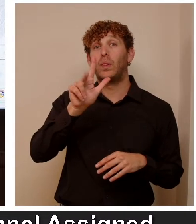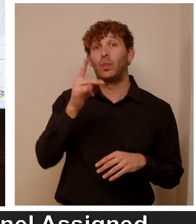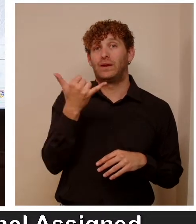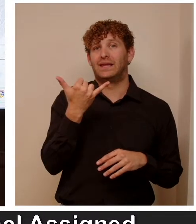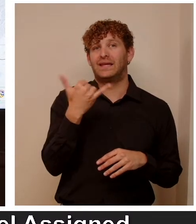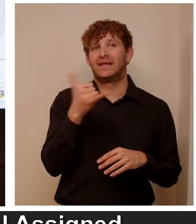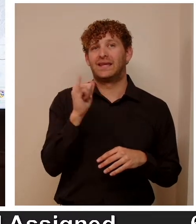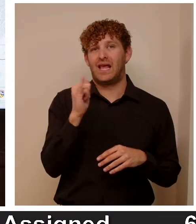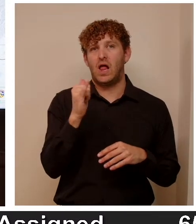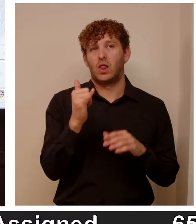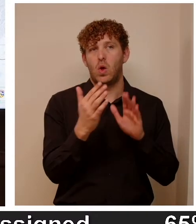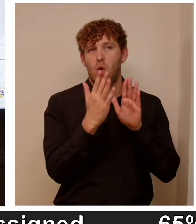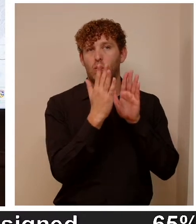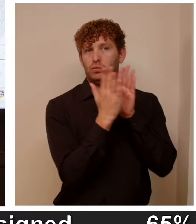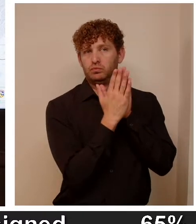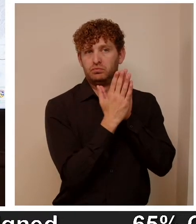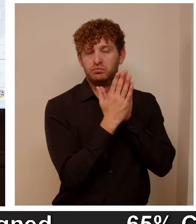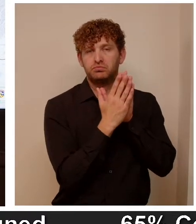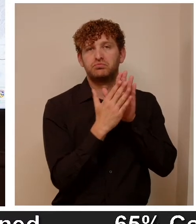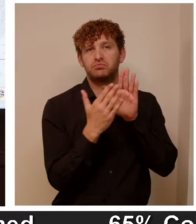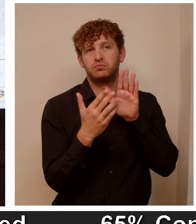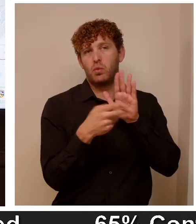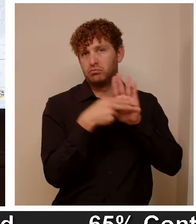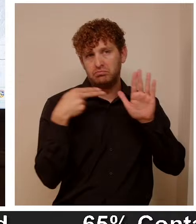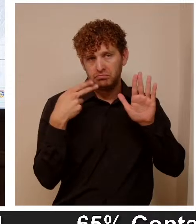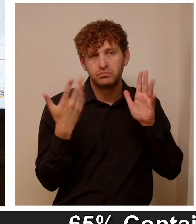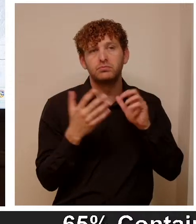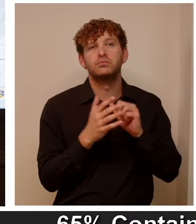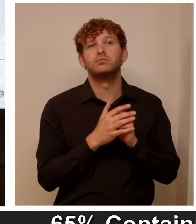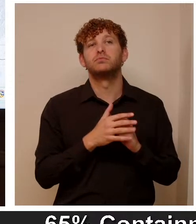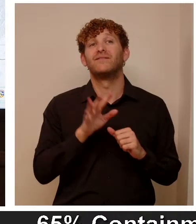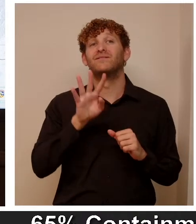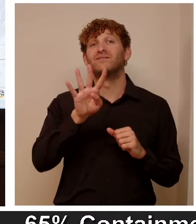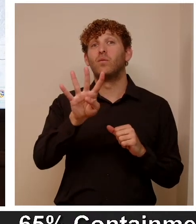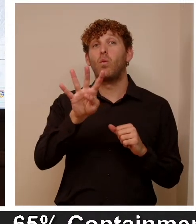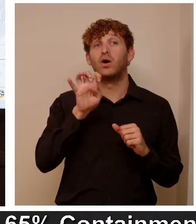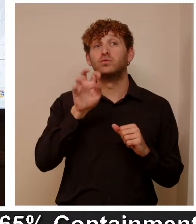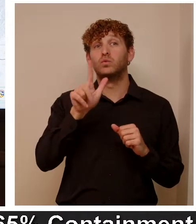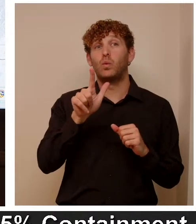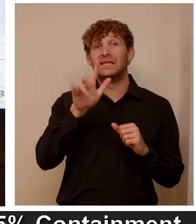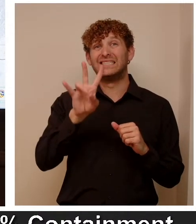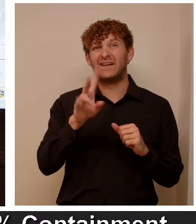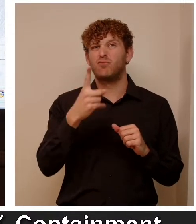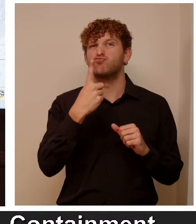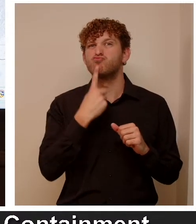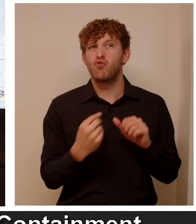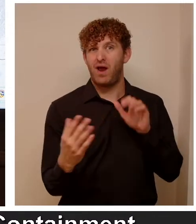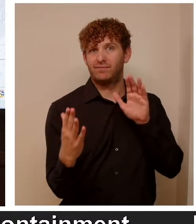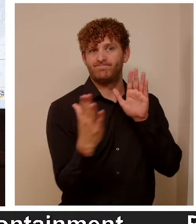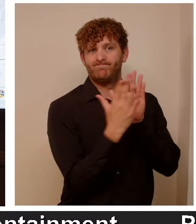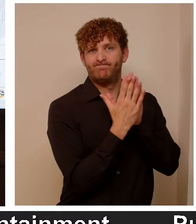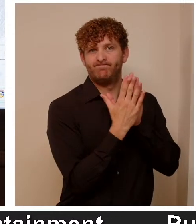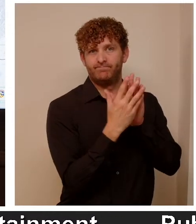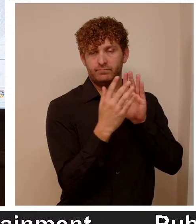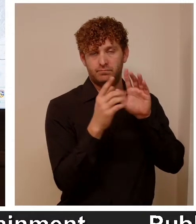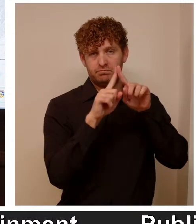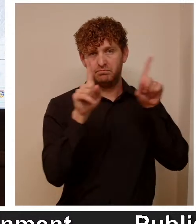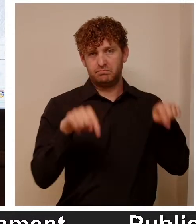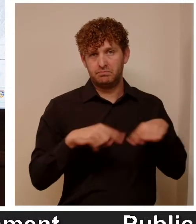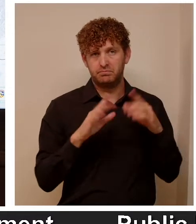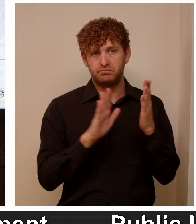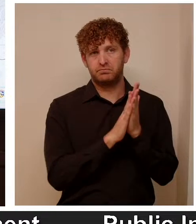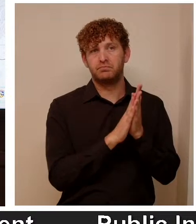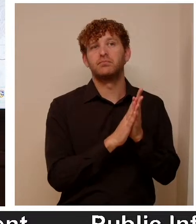allowed, and 427 red tags, which means no entry allowed. Red tagged